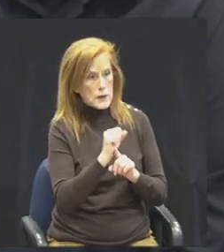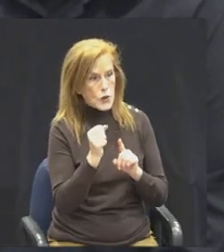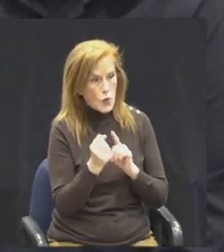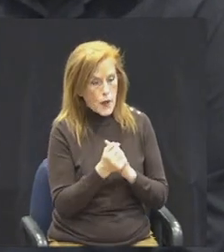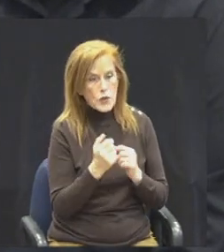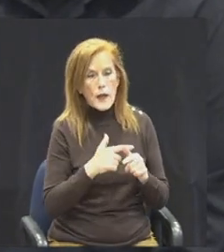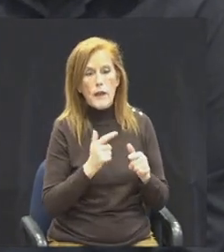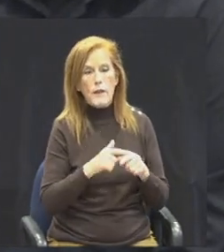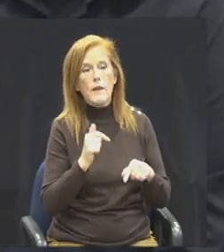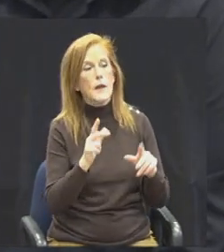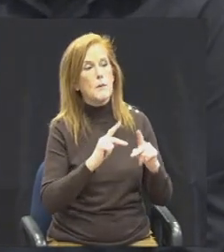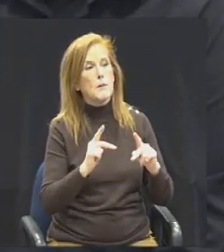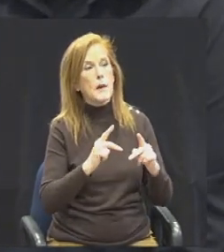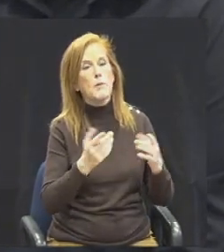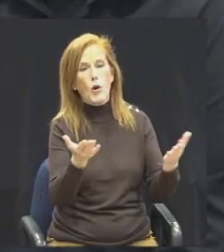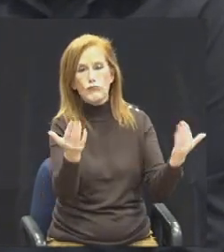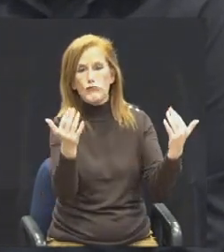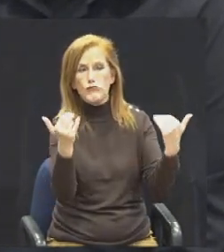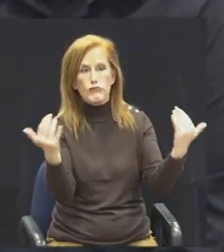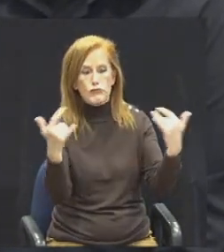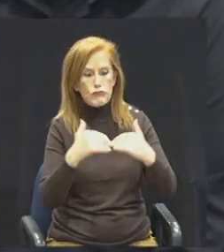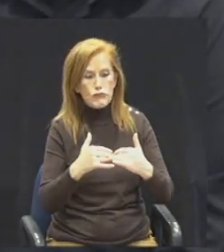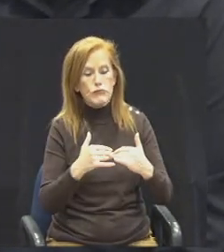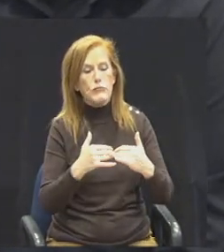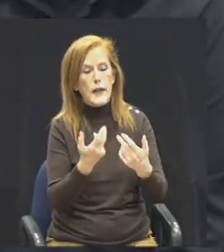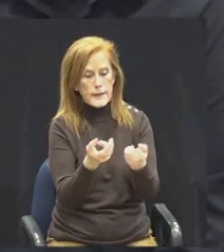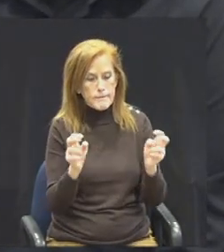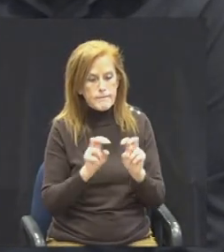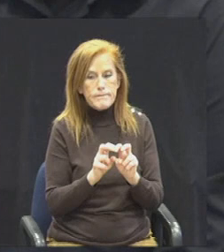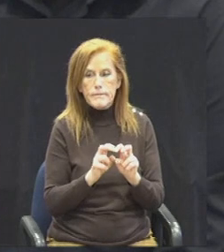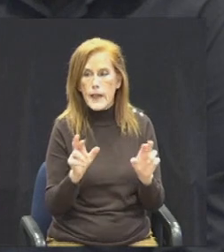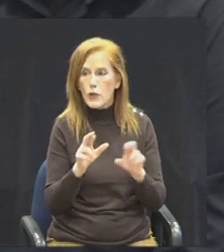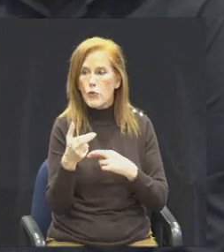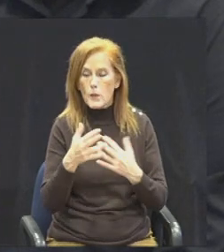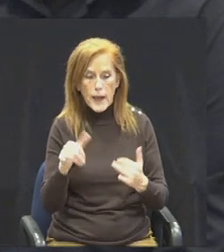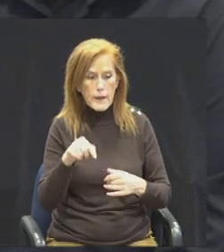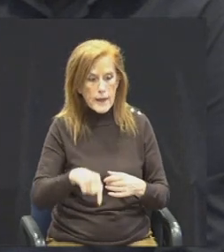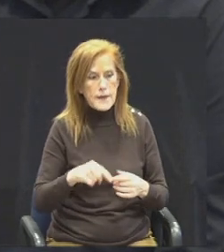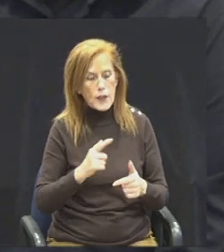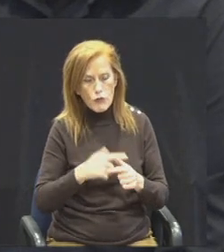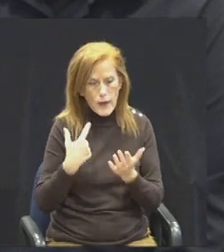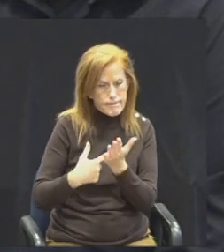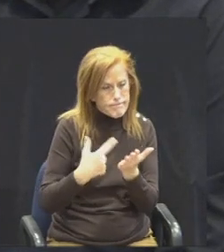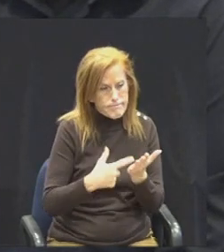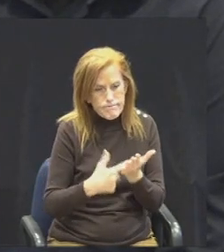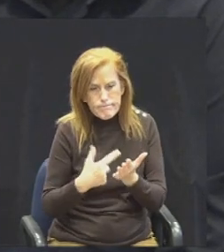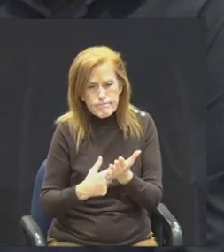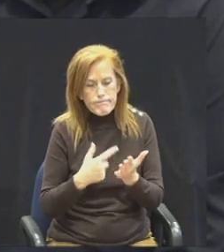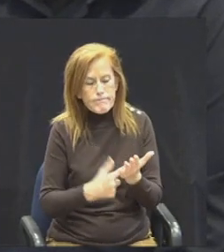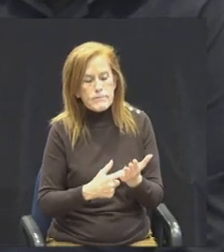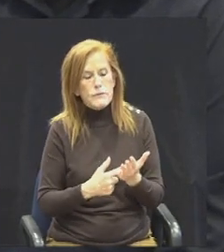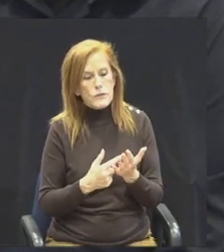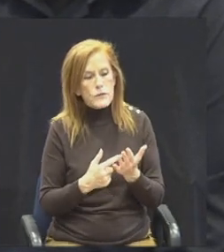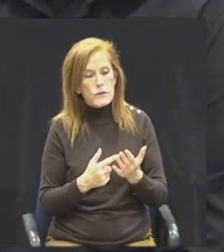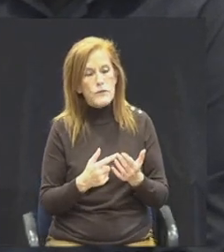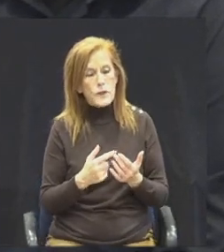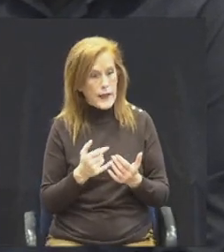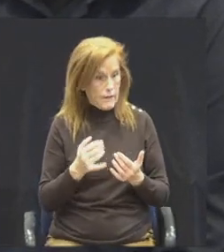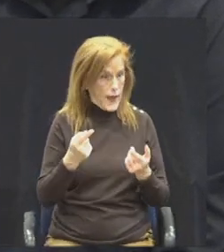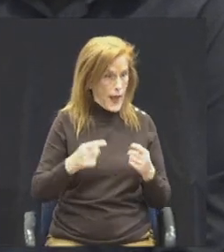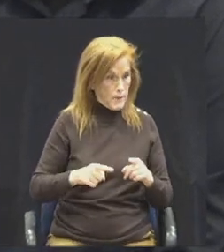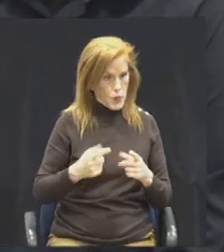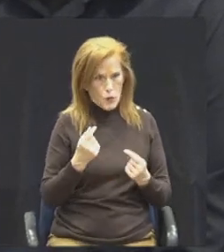sit in a room like this, and you work through questions together. And you try and find places where your plans conflict. You try